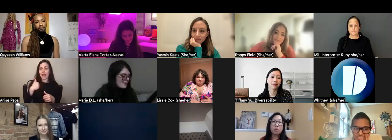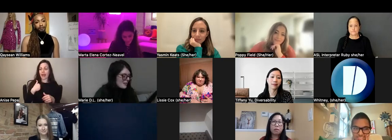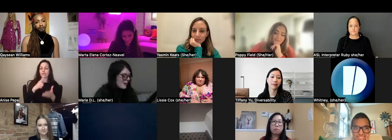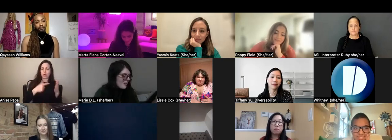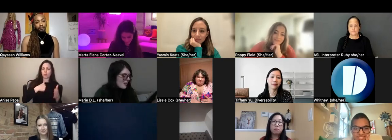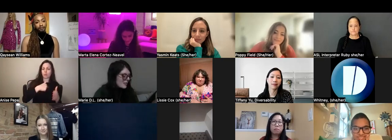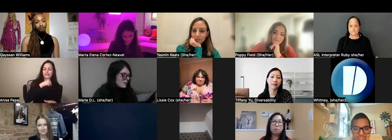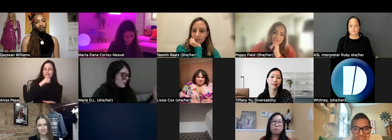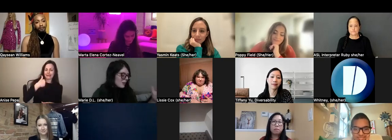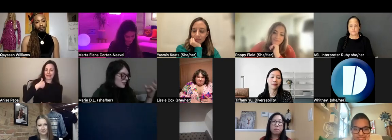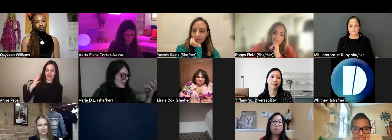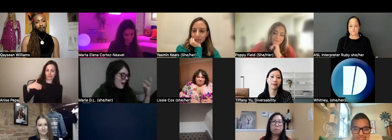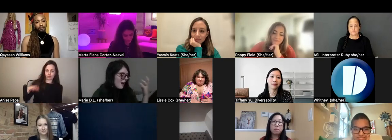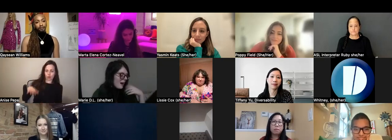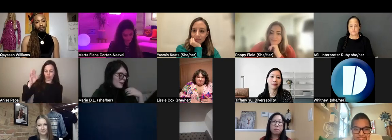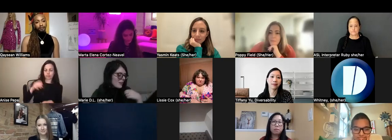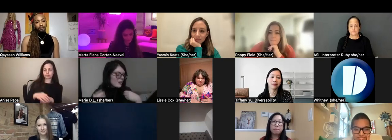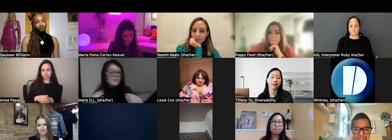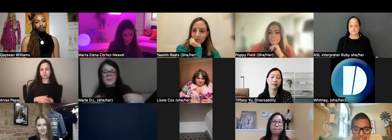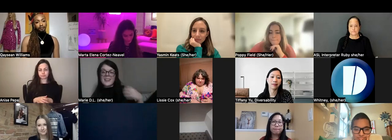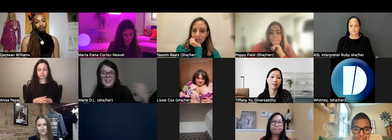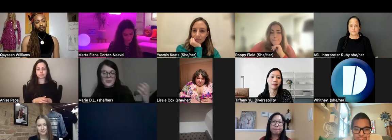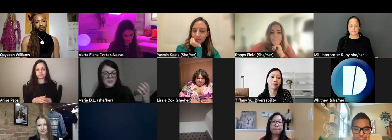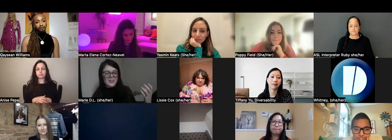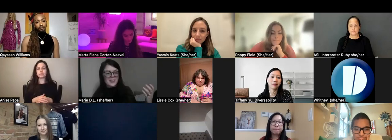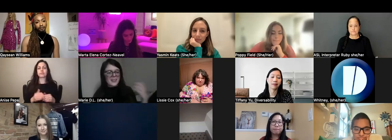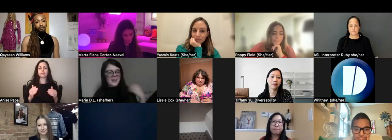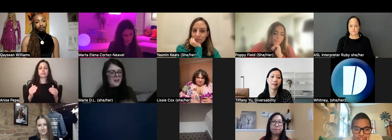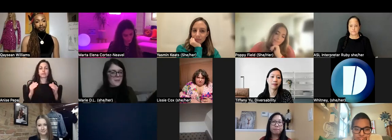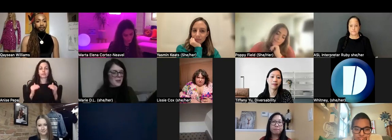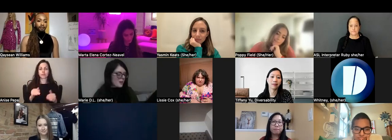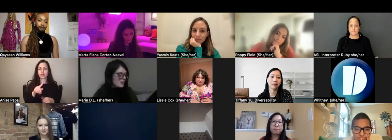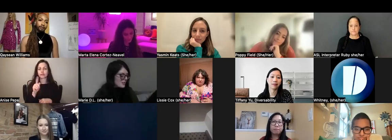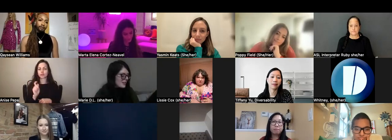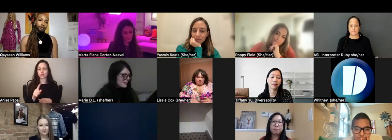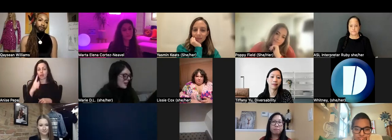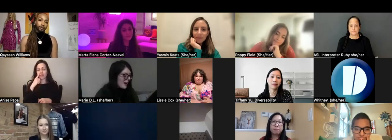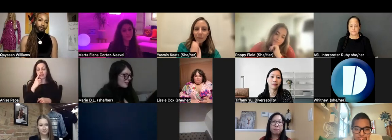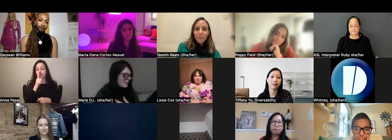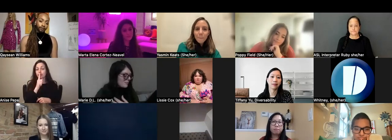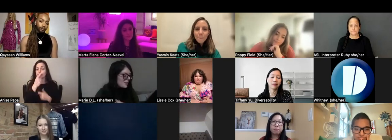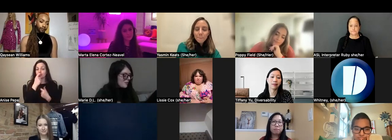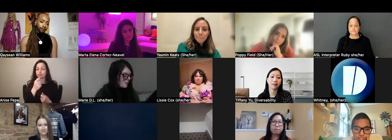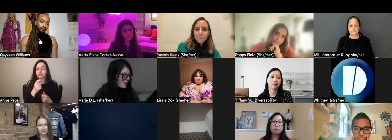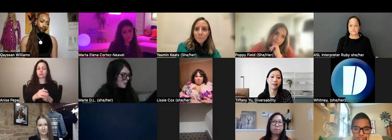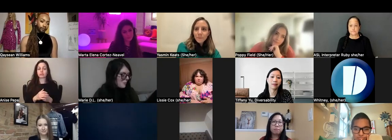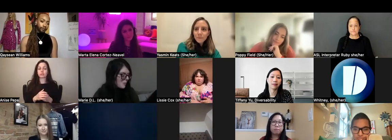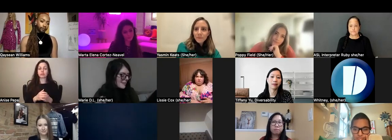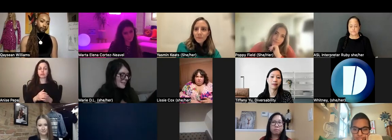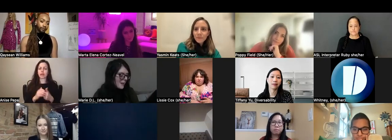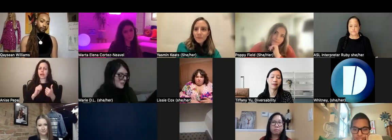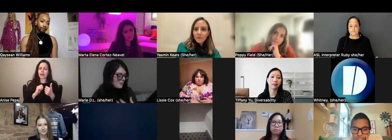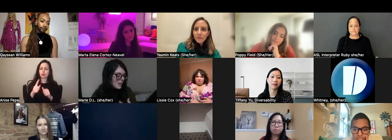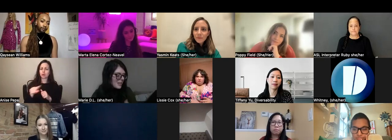And our next question that I think is a really interesting question is, how does it make y'all feel when